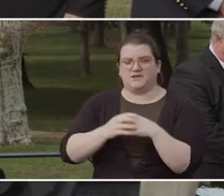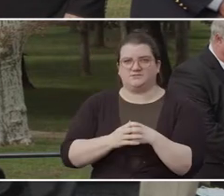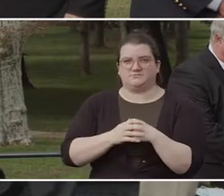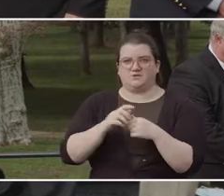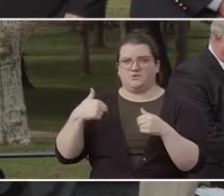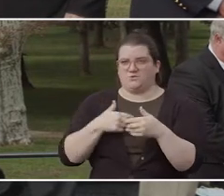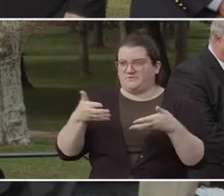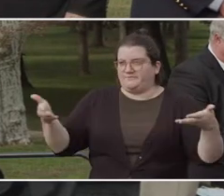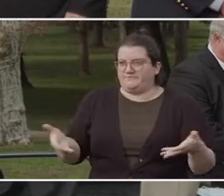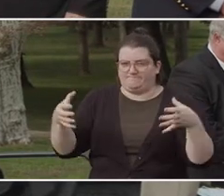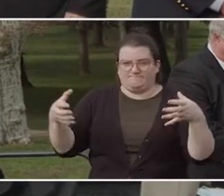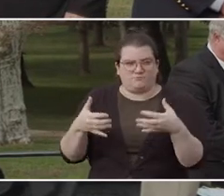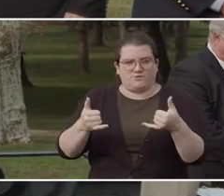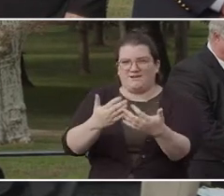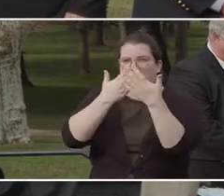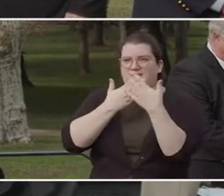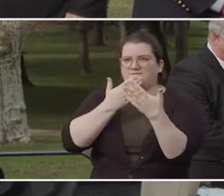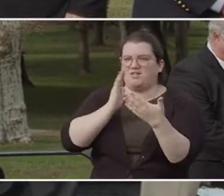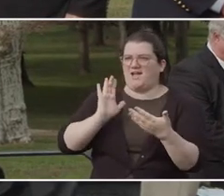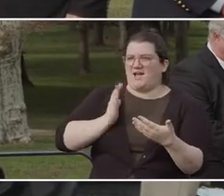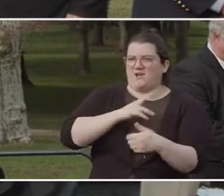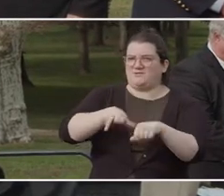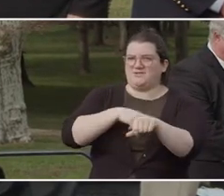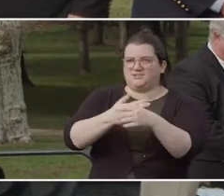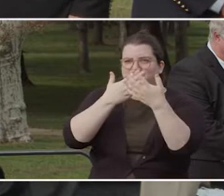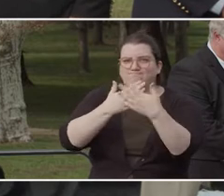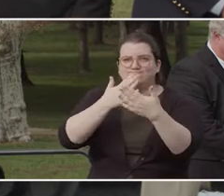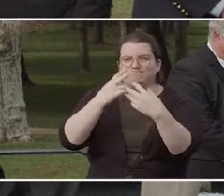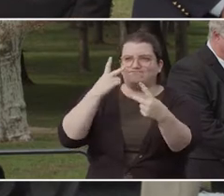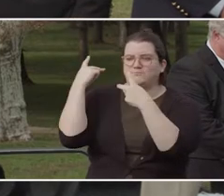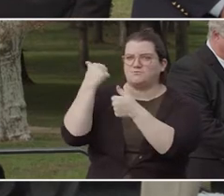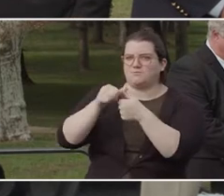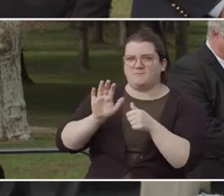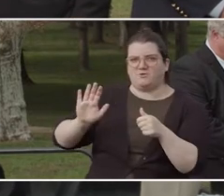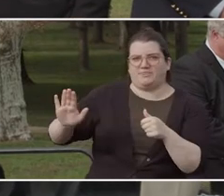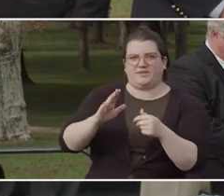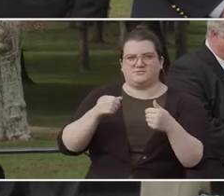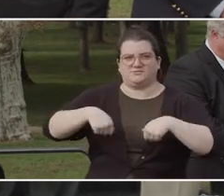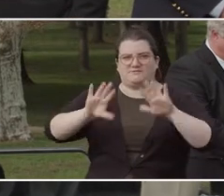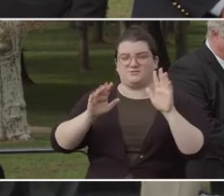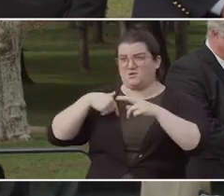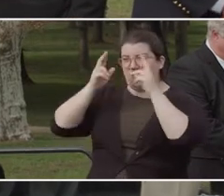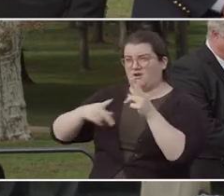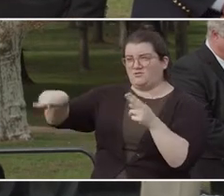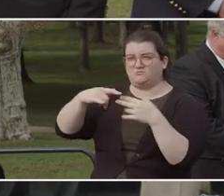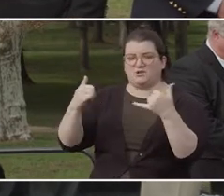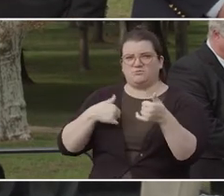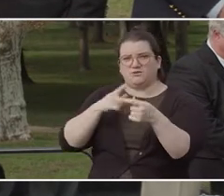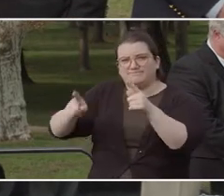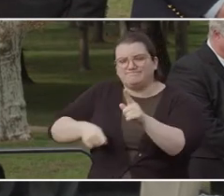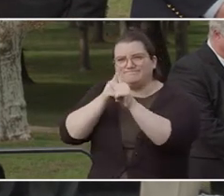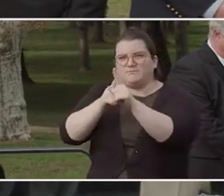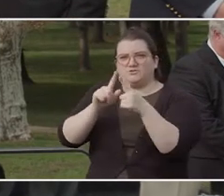today thankful that our grateful nation remembers their sacrifices. So we honor them today, and we strive to come alongside and bless